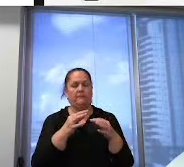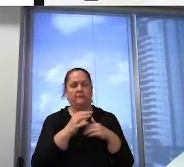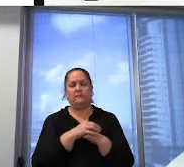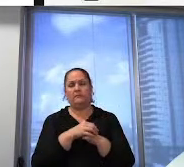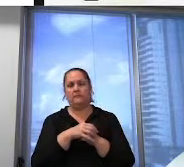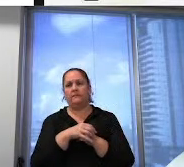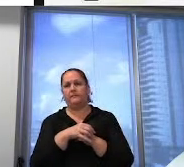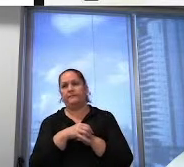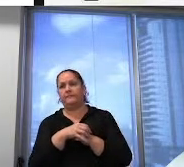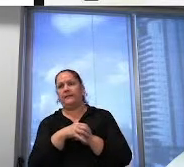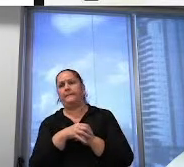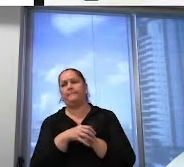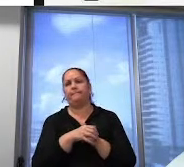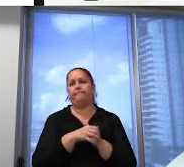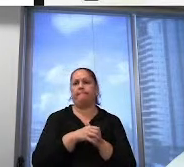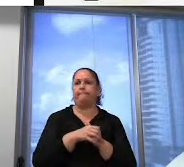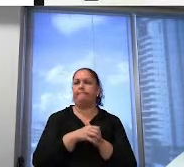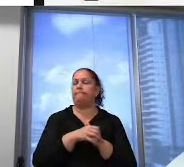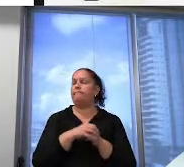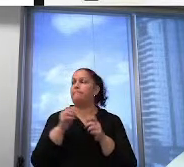the actual scope itself.